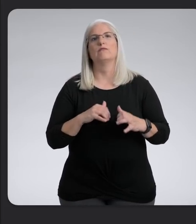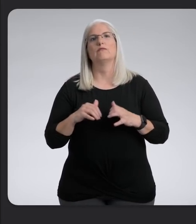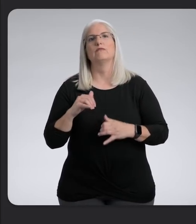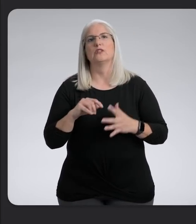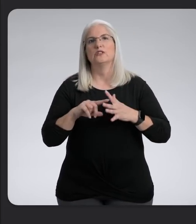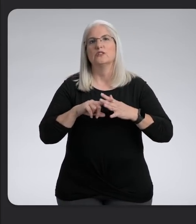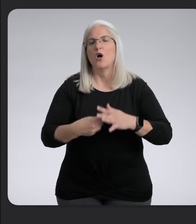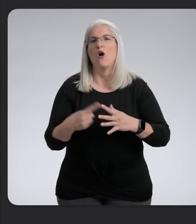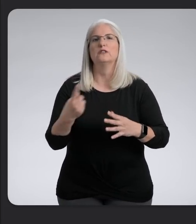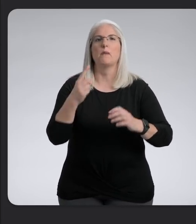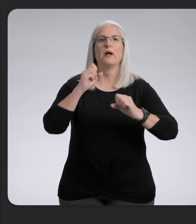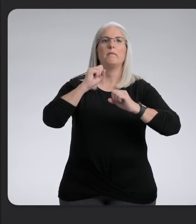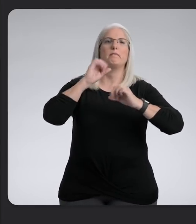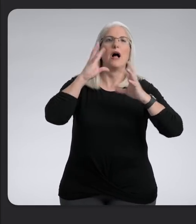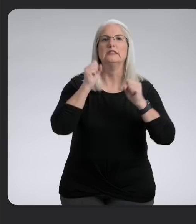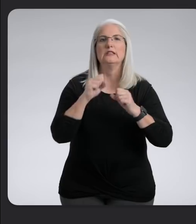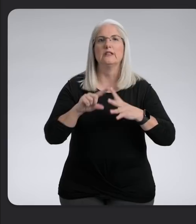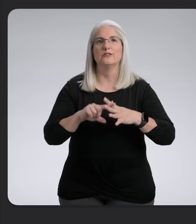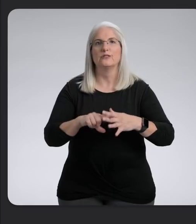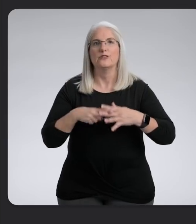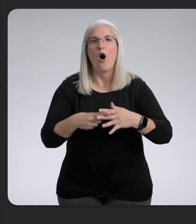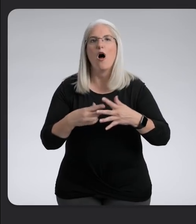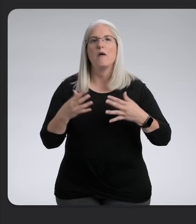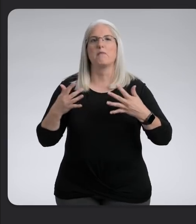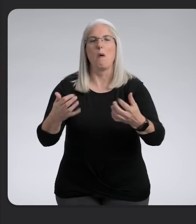the spark, and now let's light the fire.